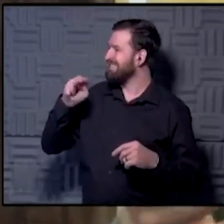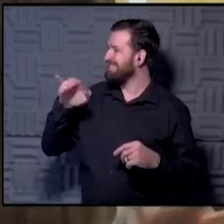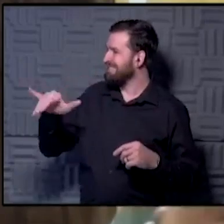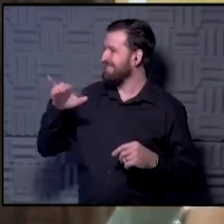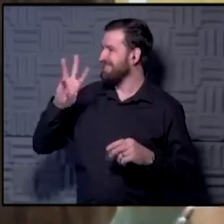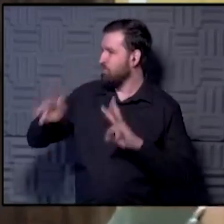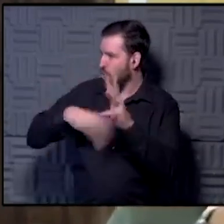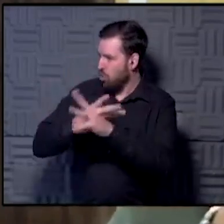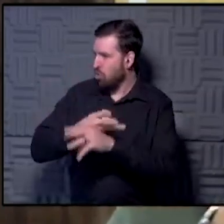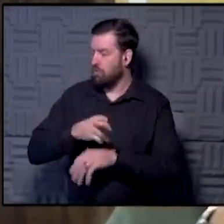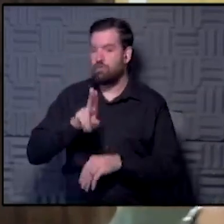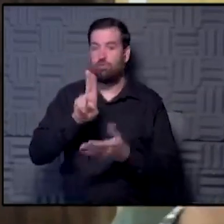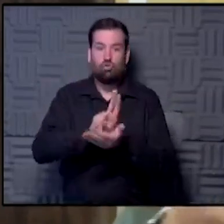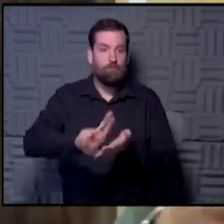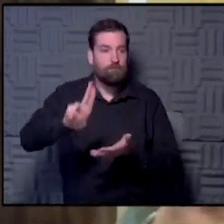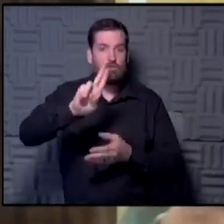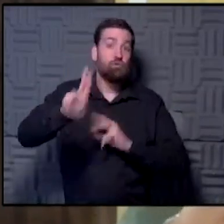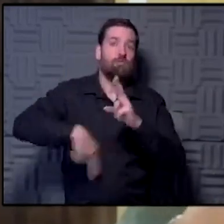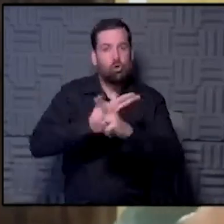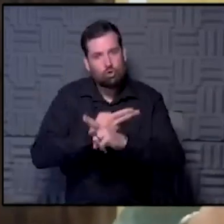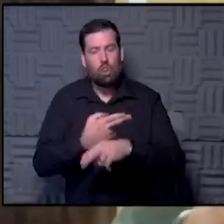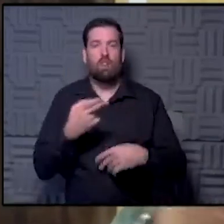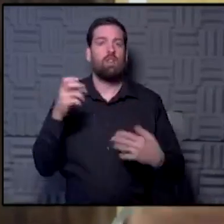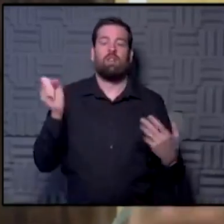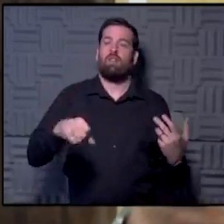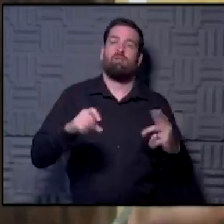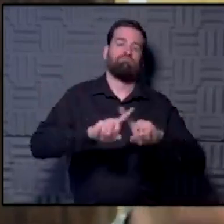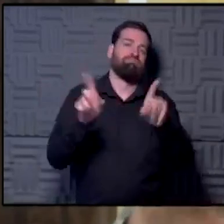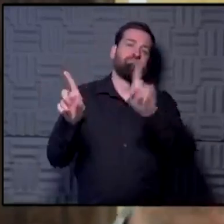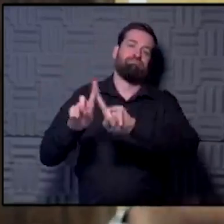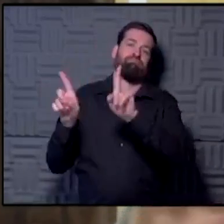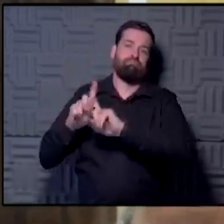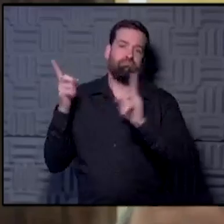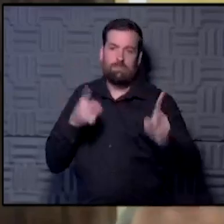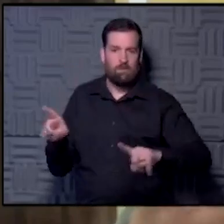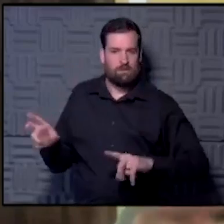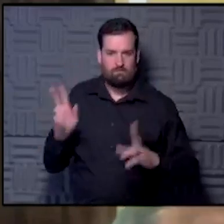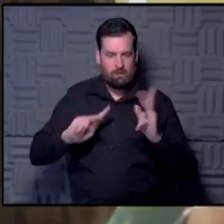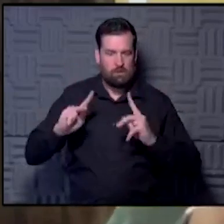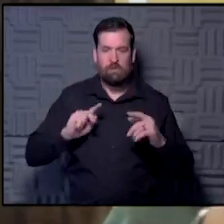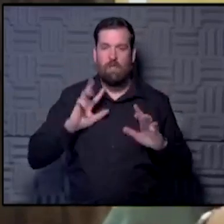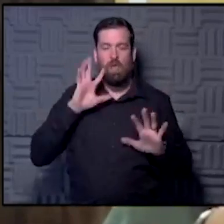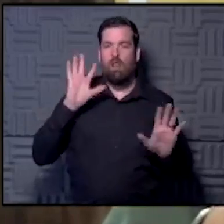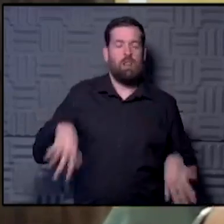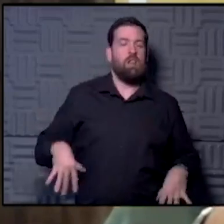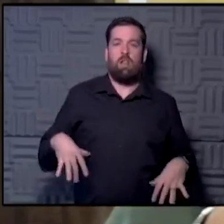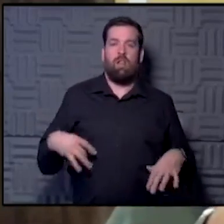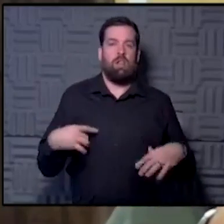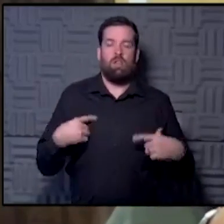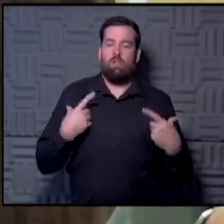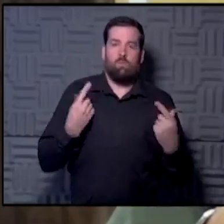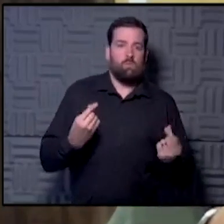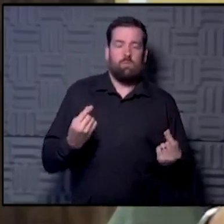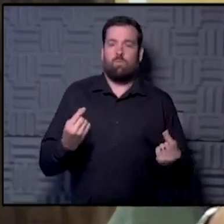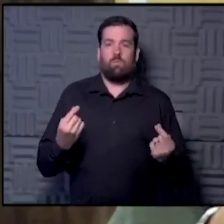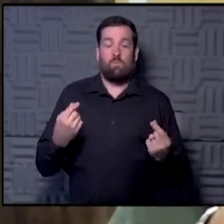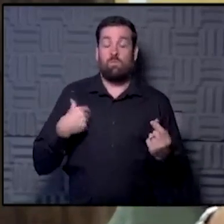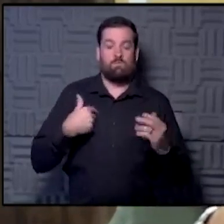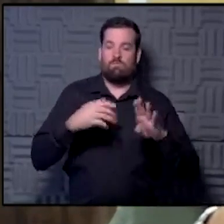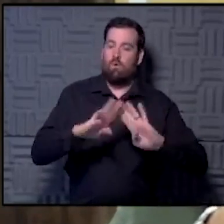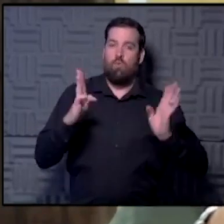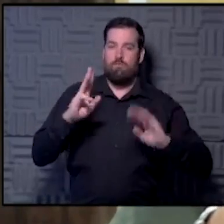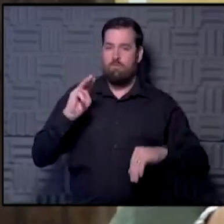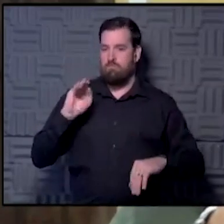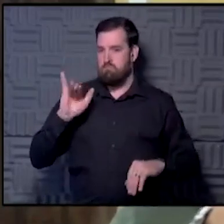Yeah, Disney, Universal. There's so much that's been happening, and people really just didn't know what to do. And so when we opened back in May,